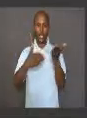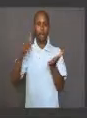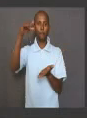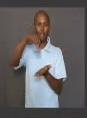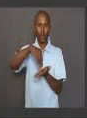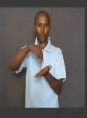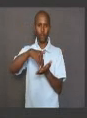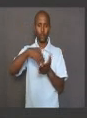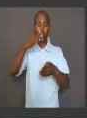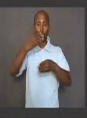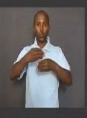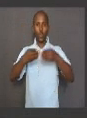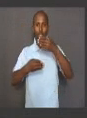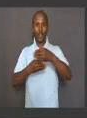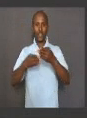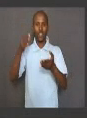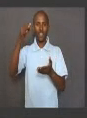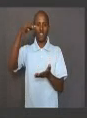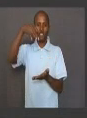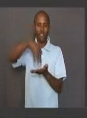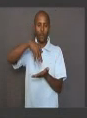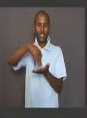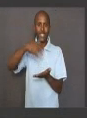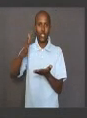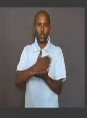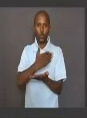To construct a frequency distribution, we